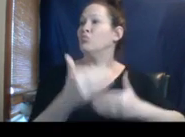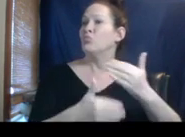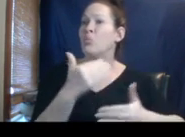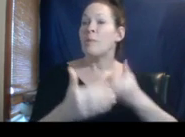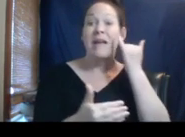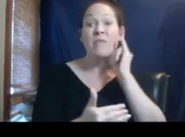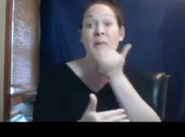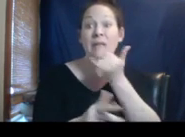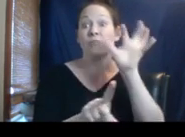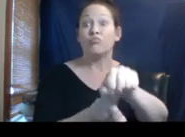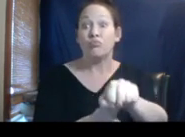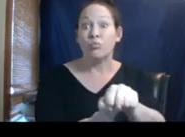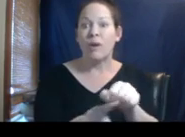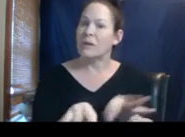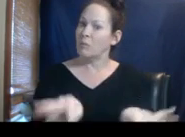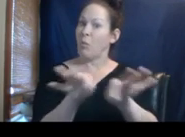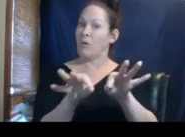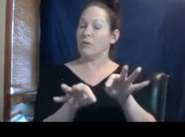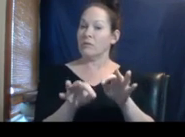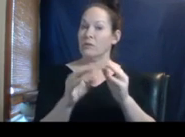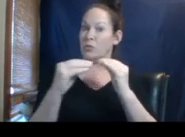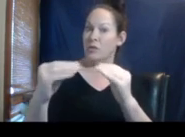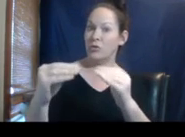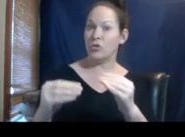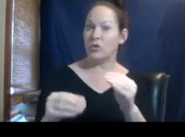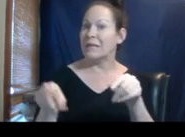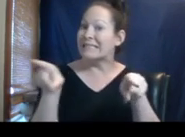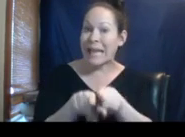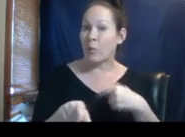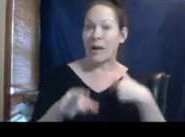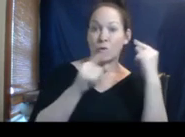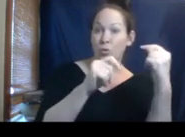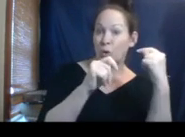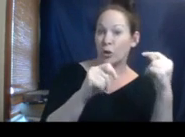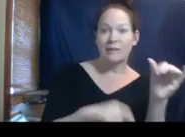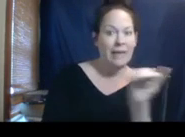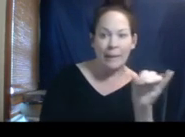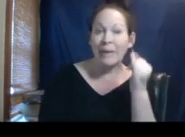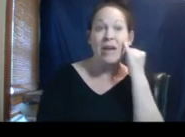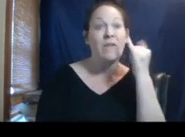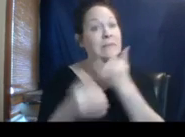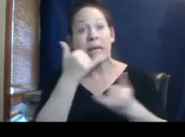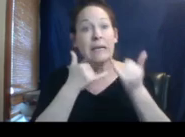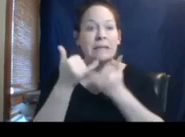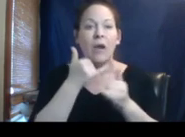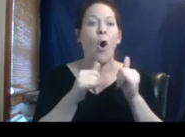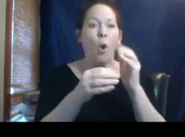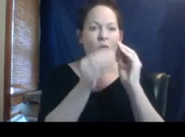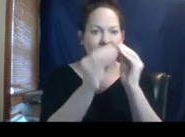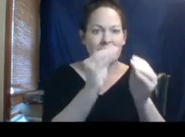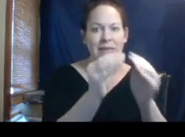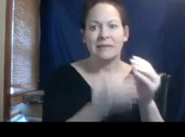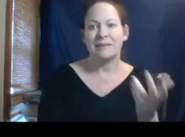correcting a mistake is actually valuable for teaching. When I tutor, we look for where mistakes are, and you start seeing